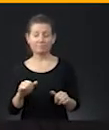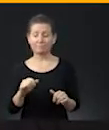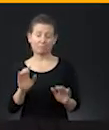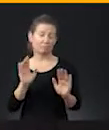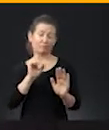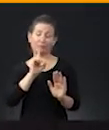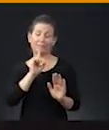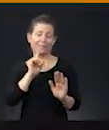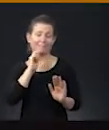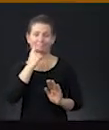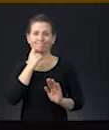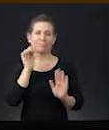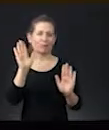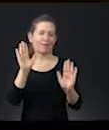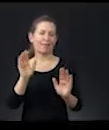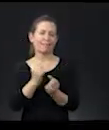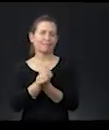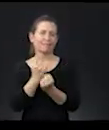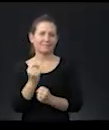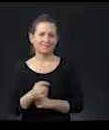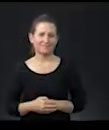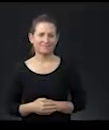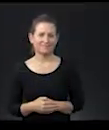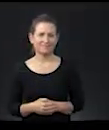It's great. I love it.